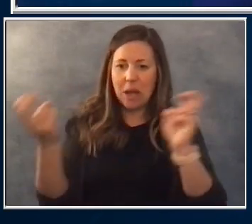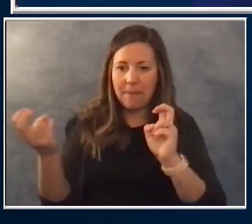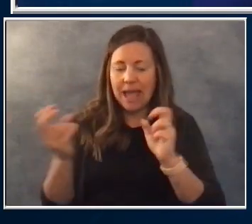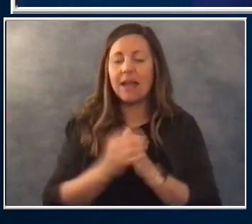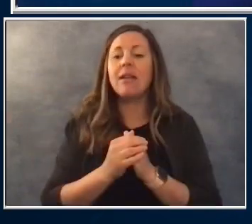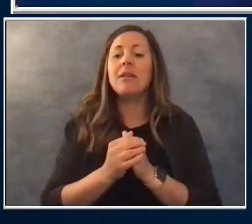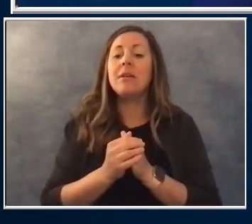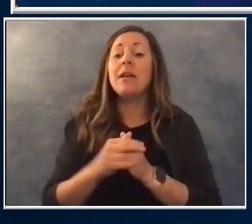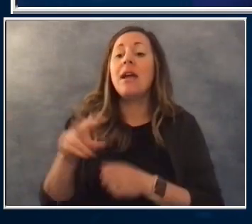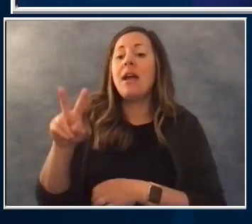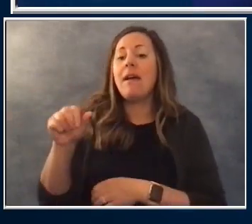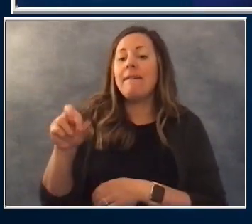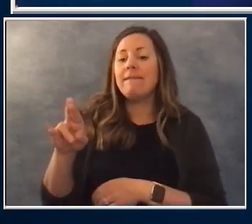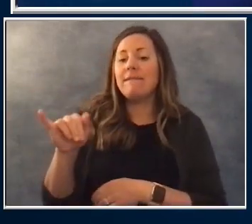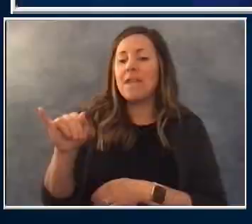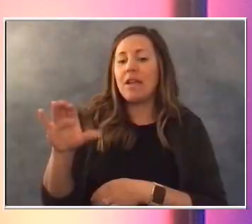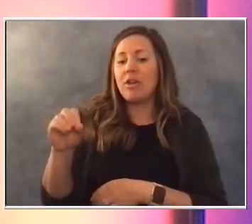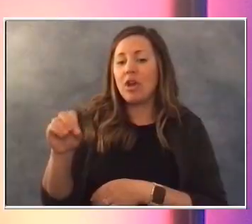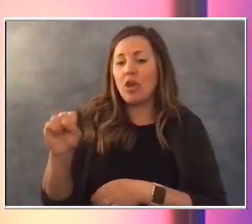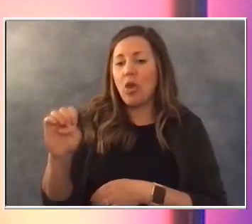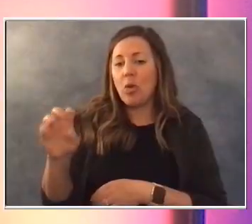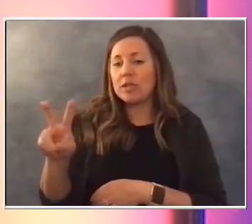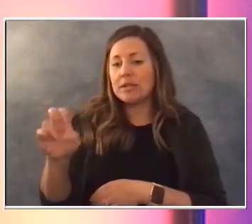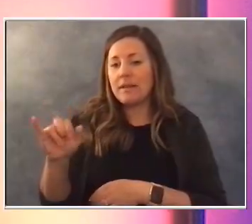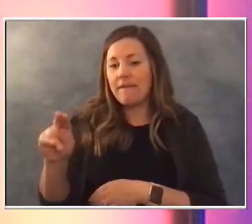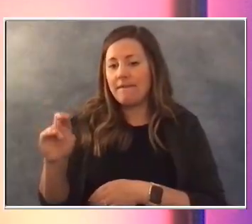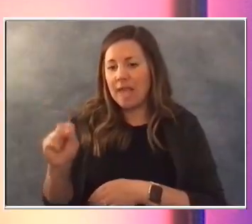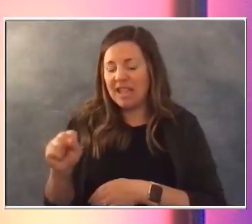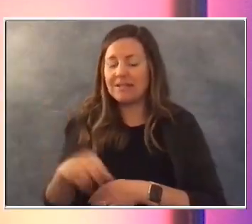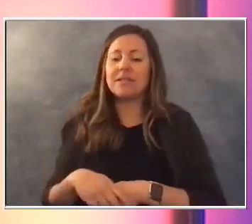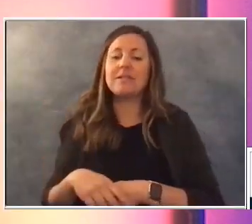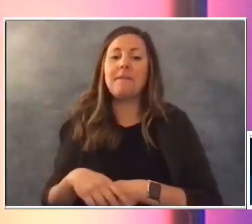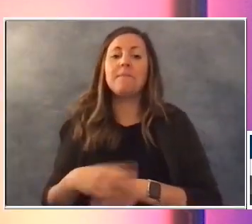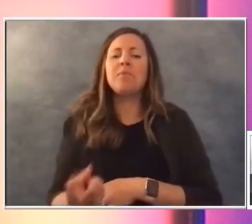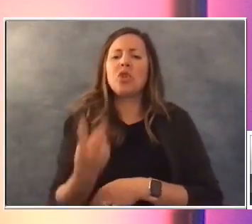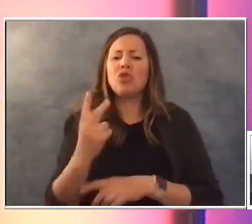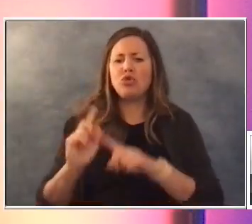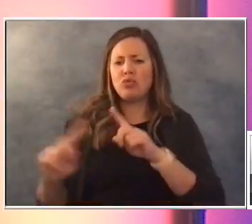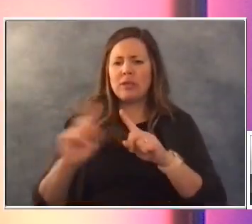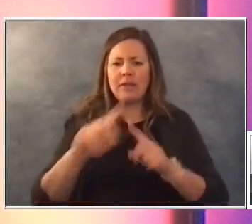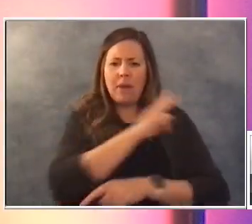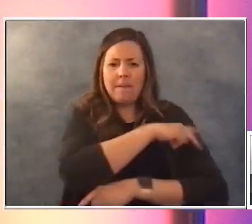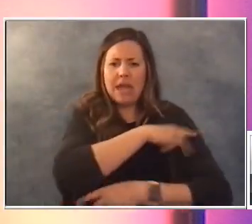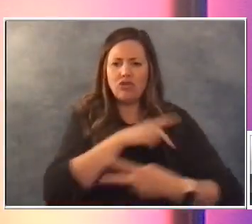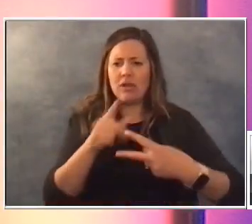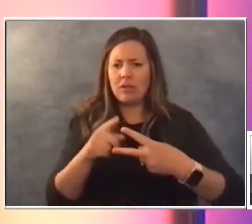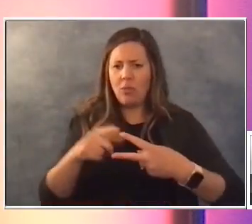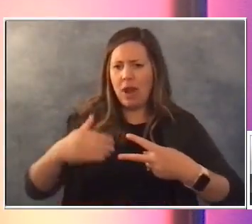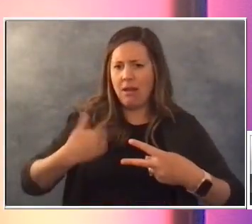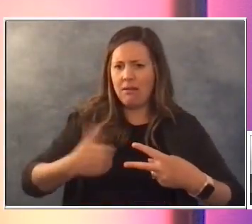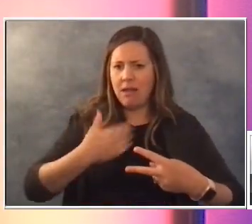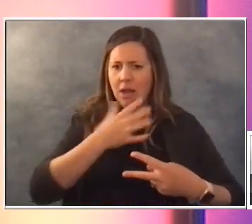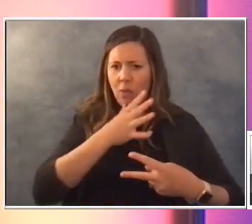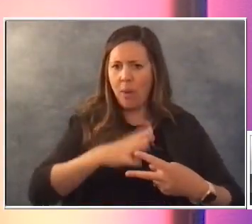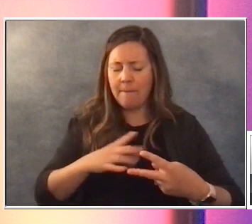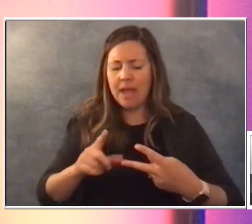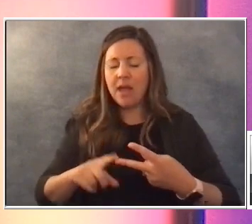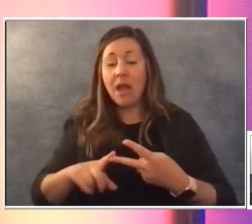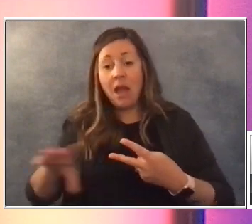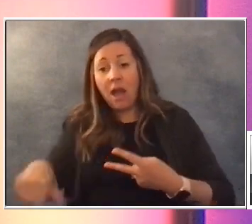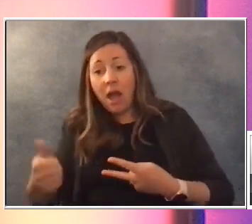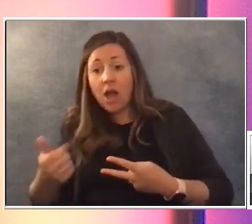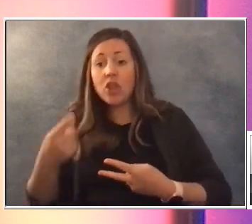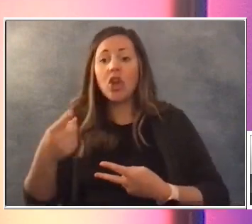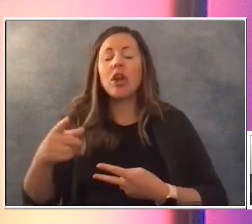talking about varicose veins. We're telling the story of two different patients. One is a young woman. The other is a legendary Kansas City